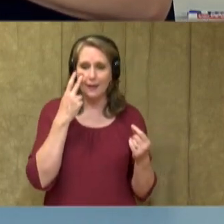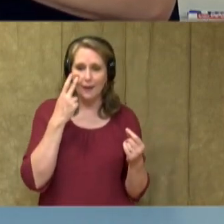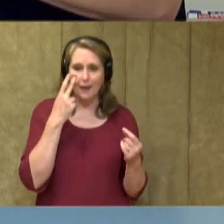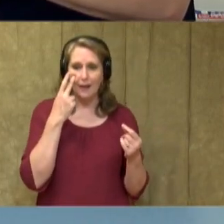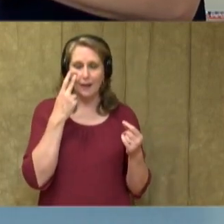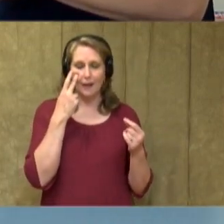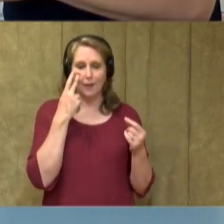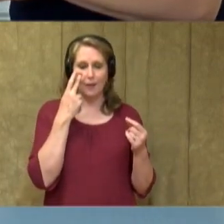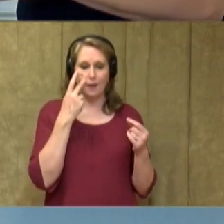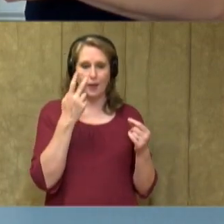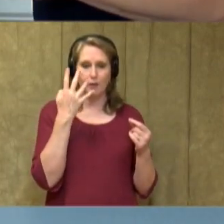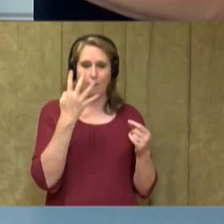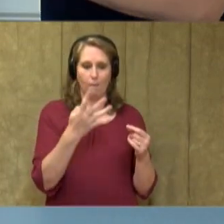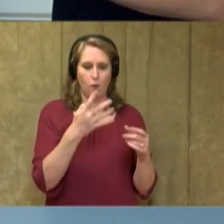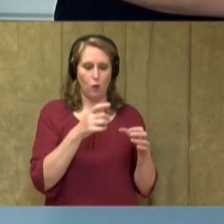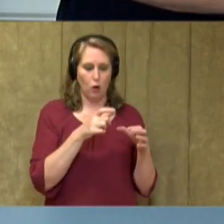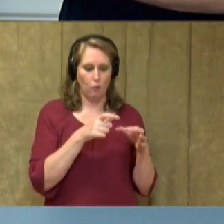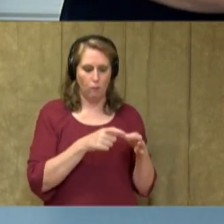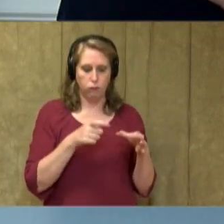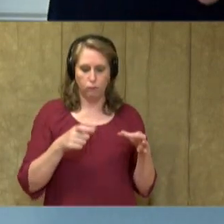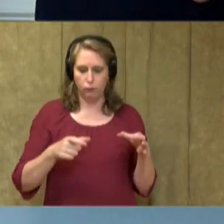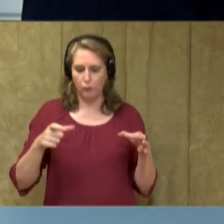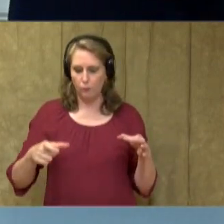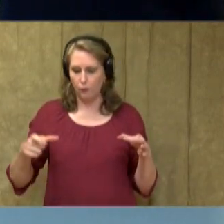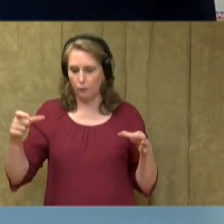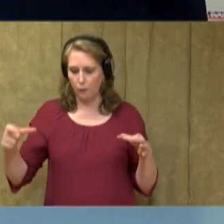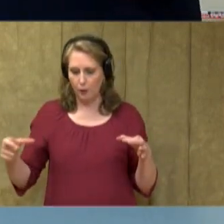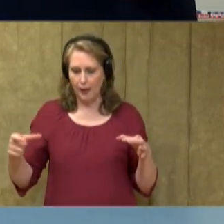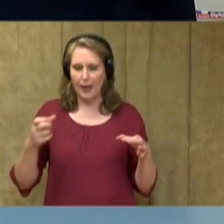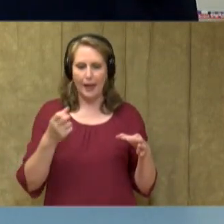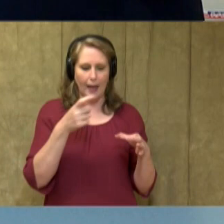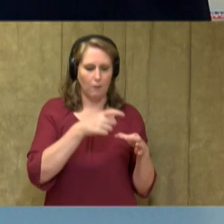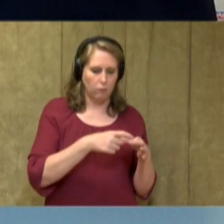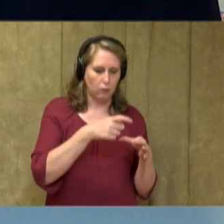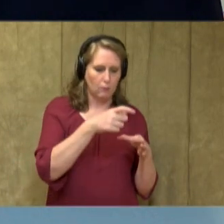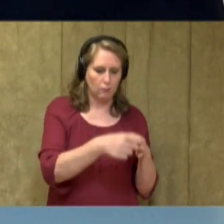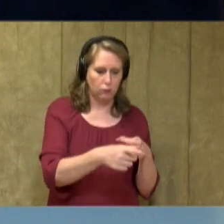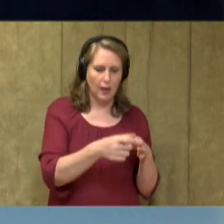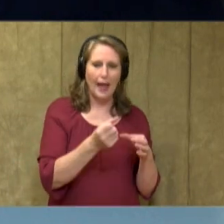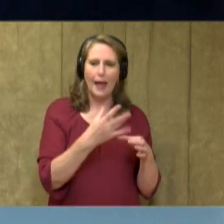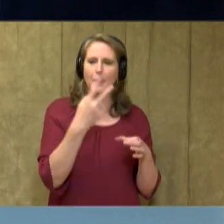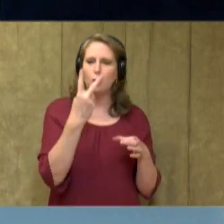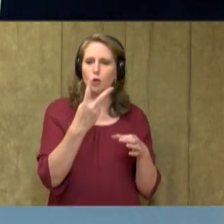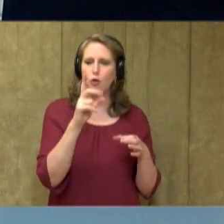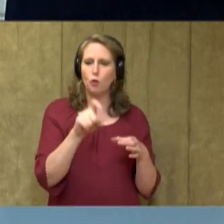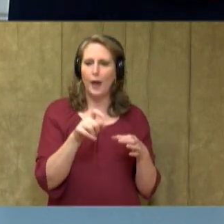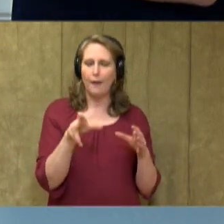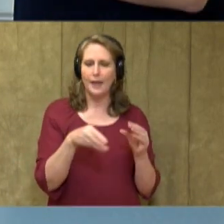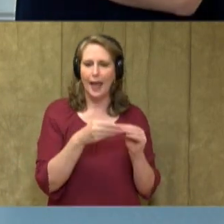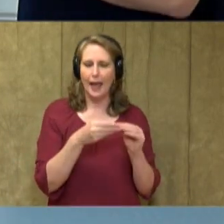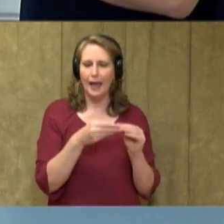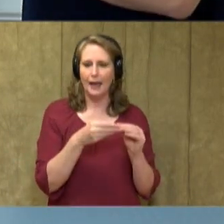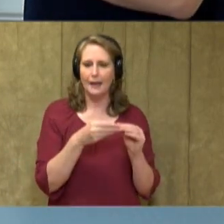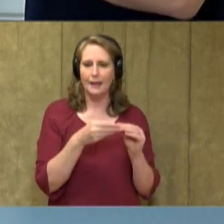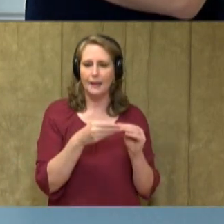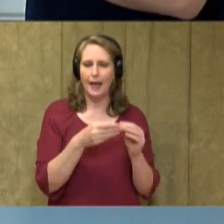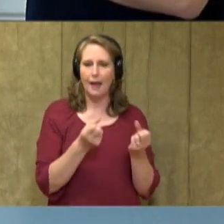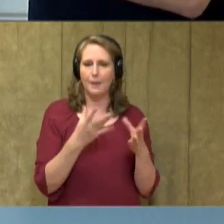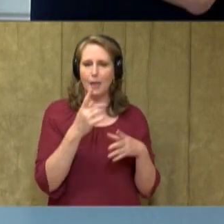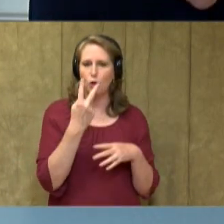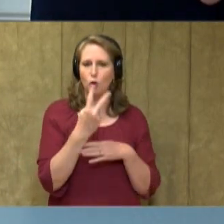there are 4 rows of 2. So how many 2's would we have to add? How many of those 2's would we